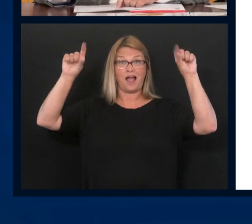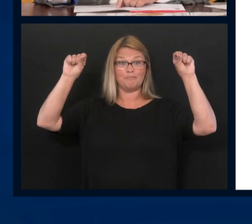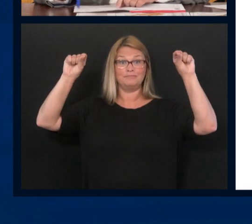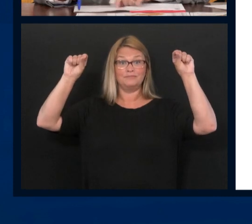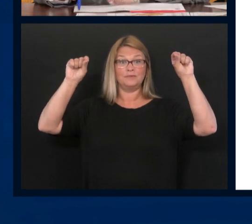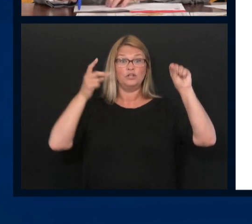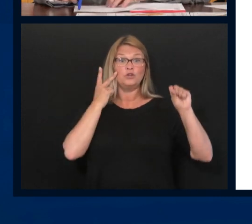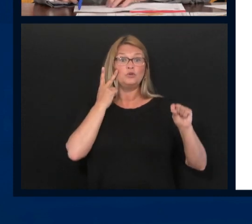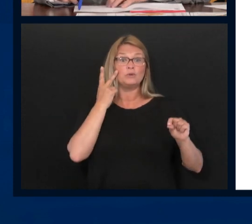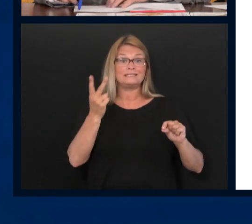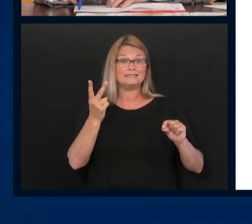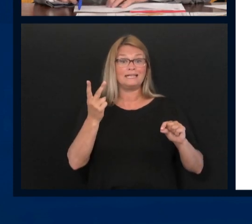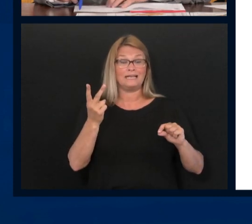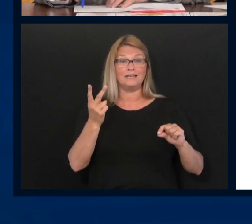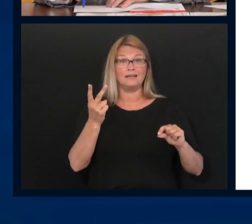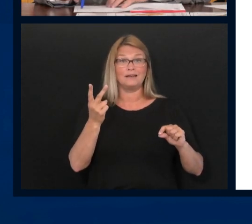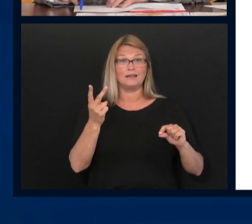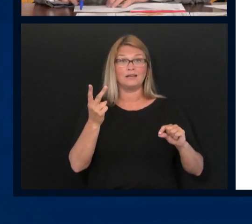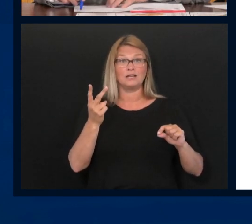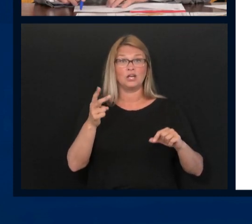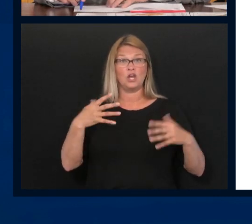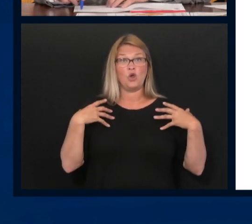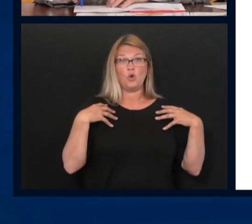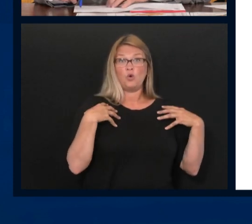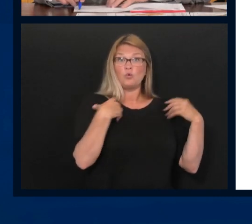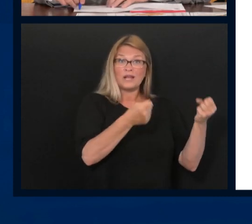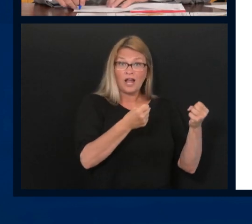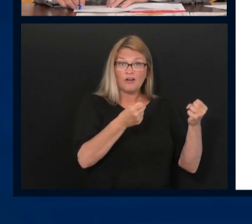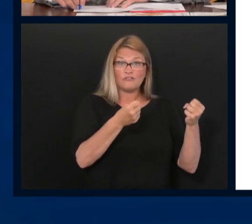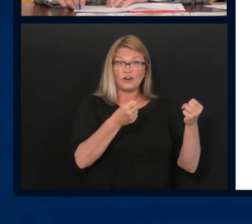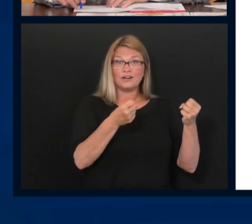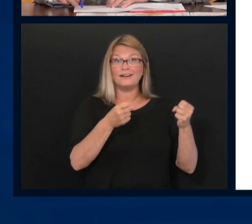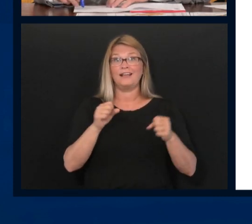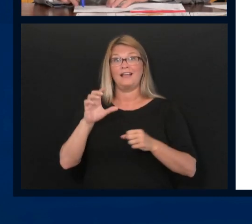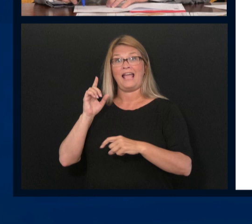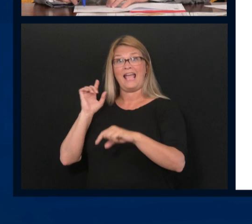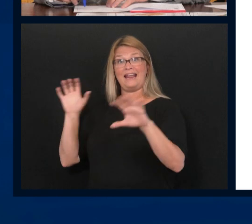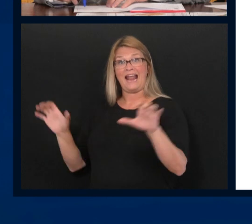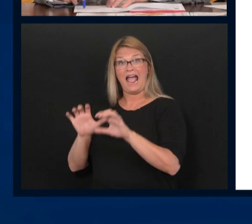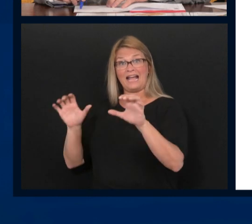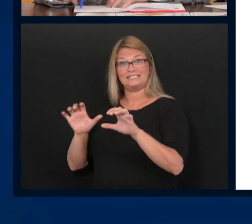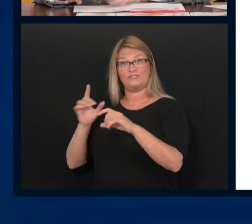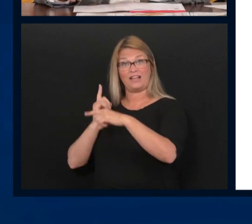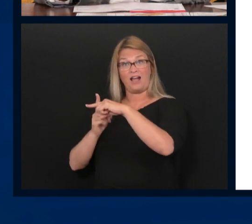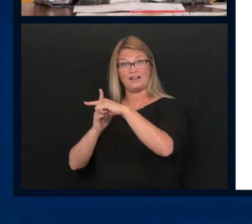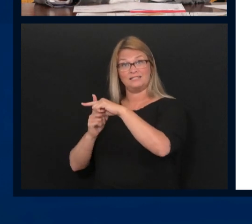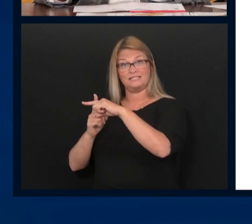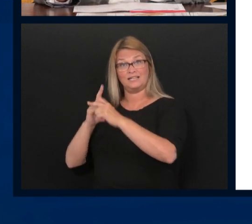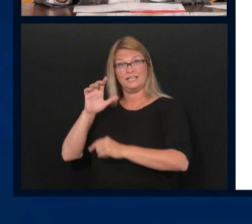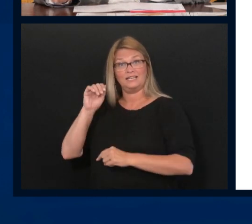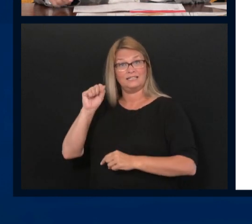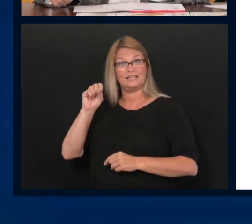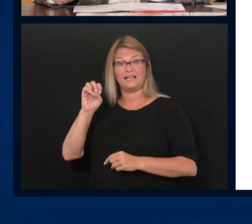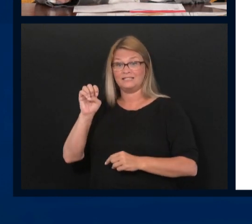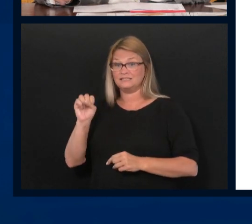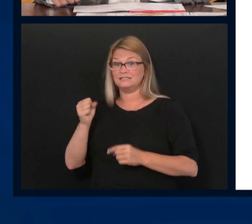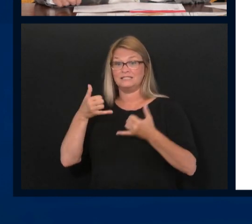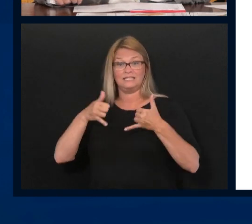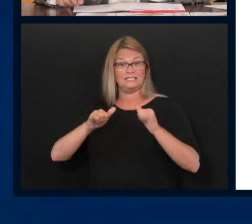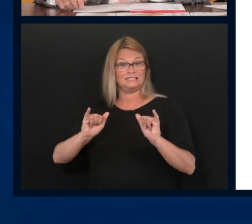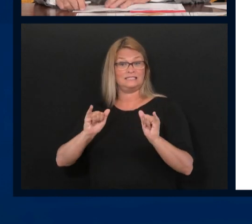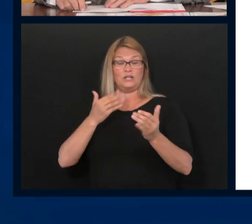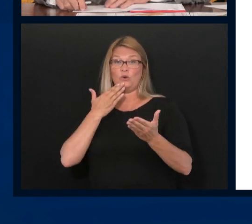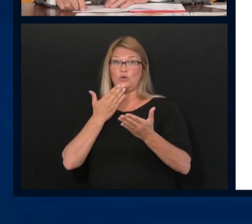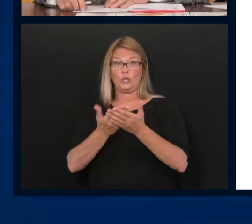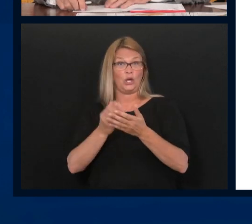you'll see that our recovered cases and active cases, you know, still are trending exactly the